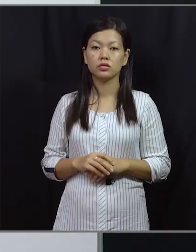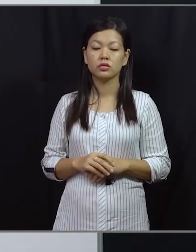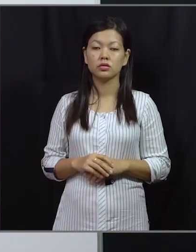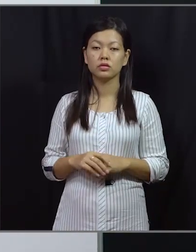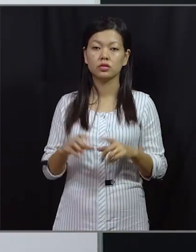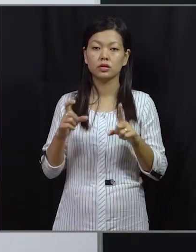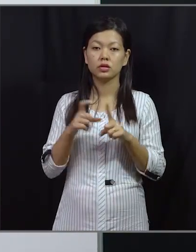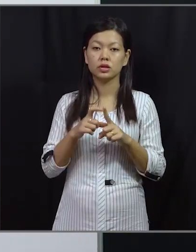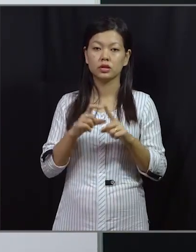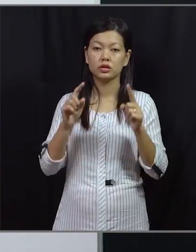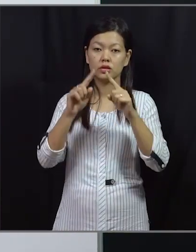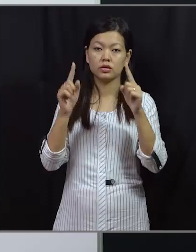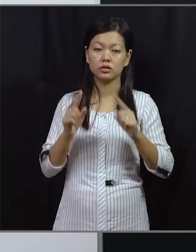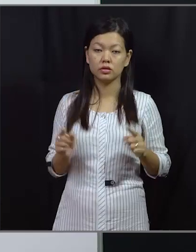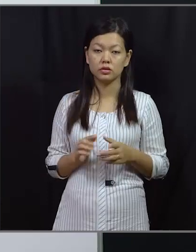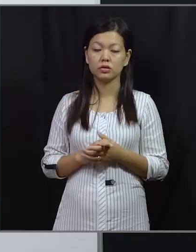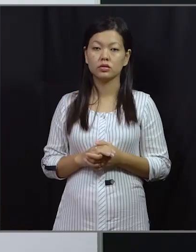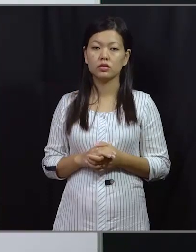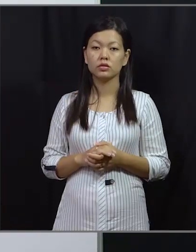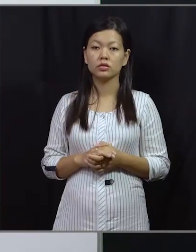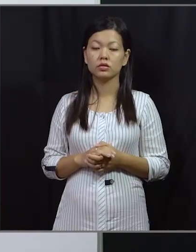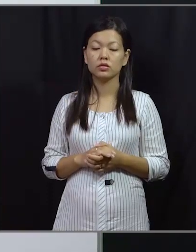D represent the set of all